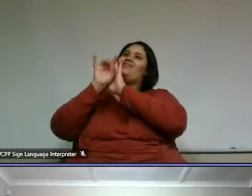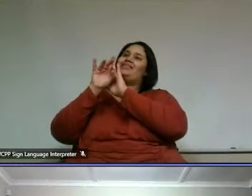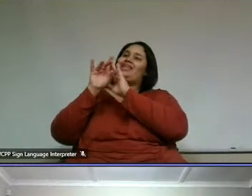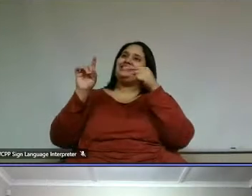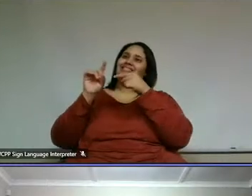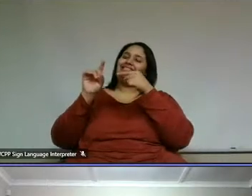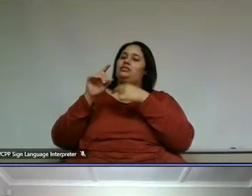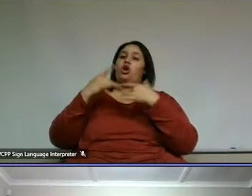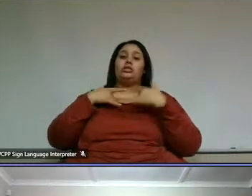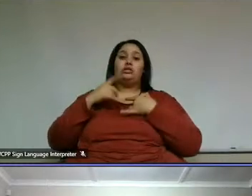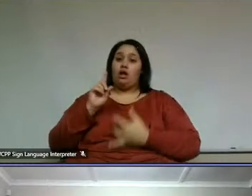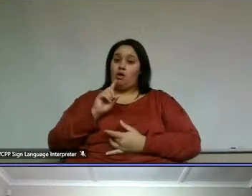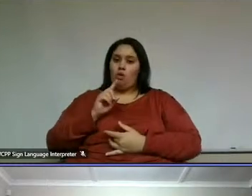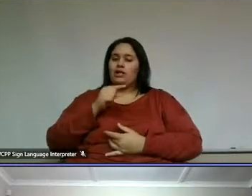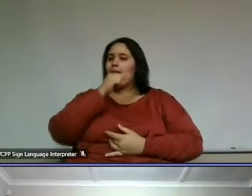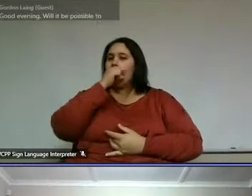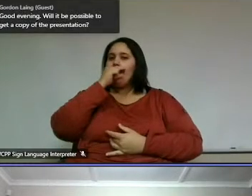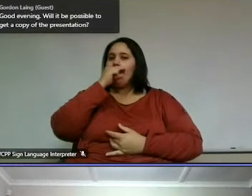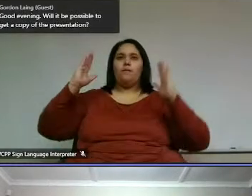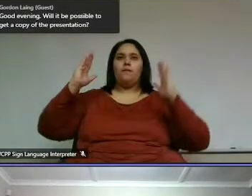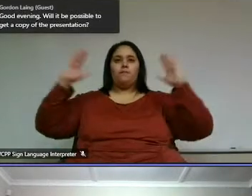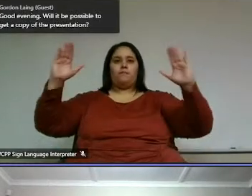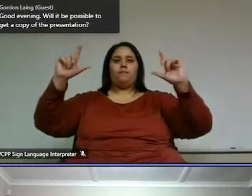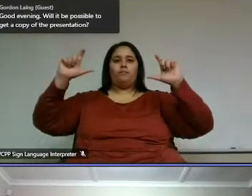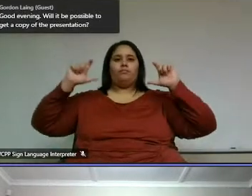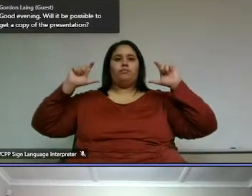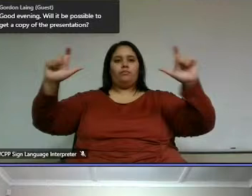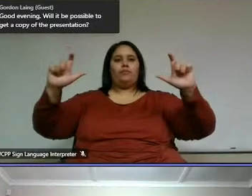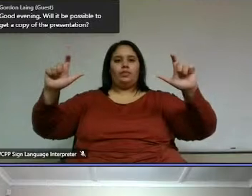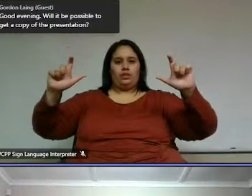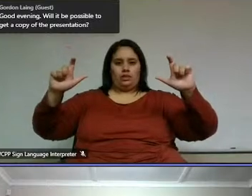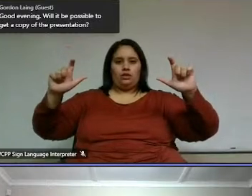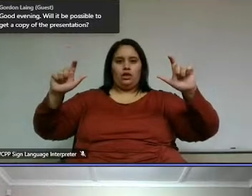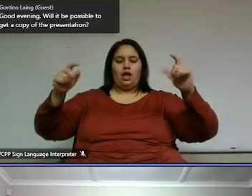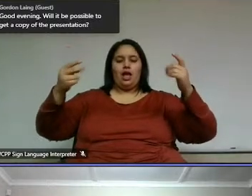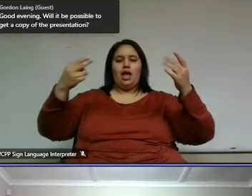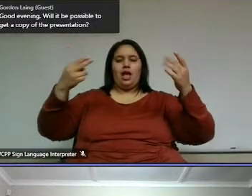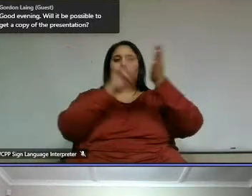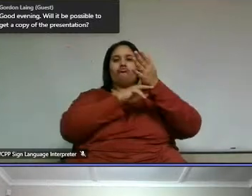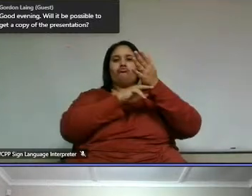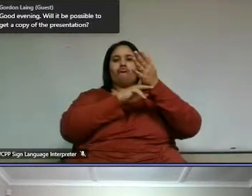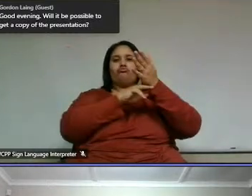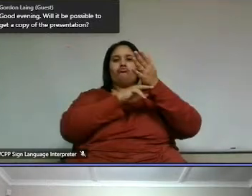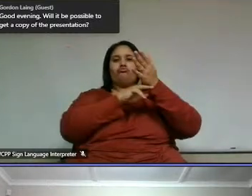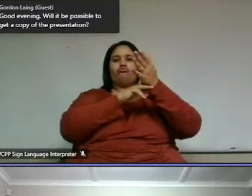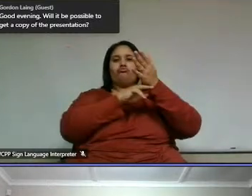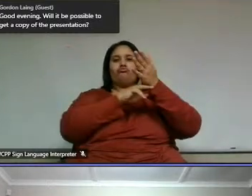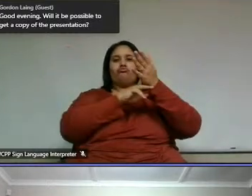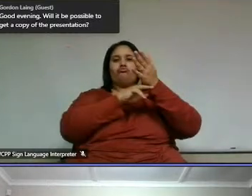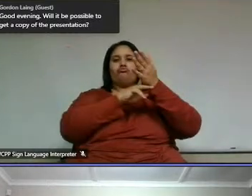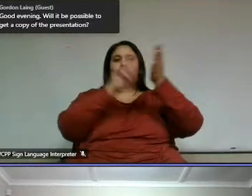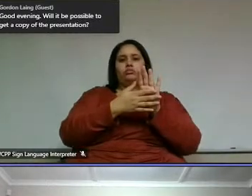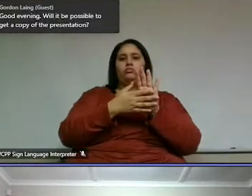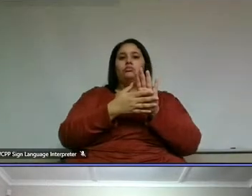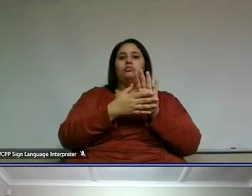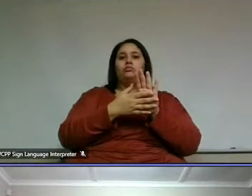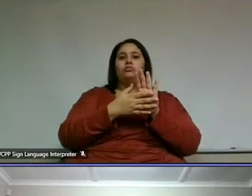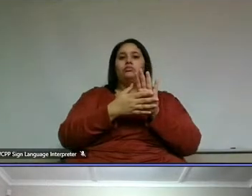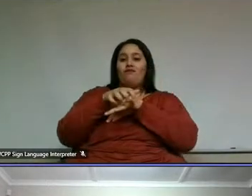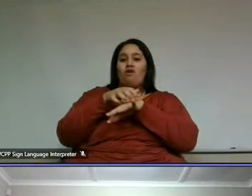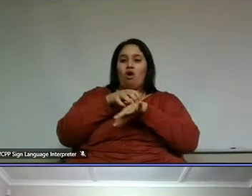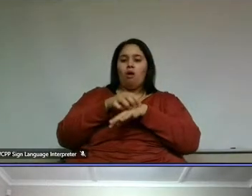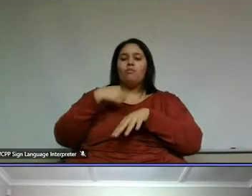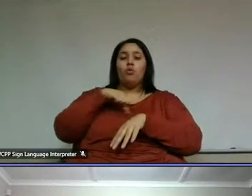is regarding name boards and signature on entrance gates of farms. We